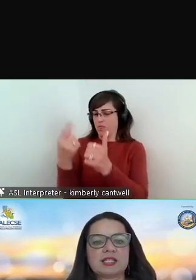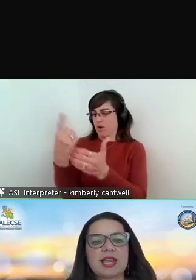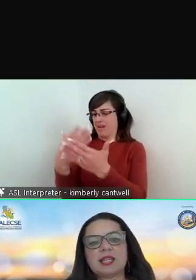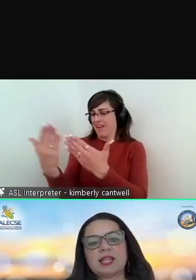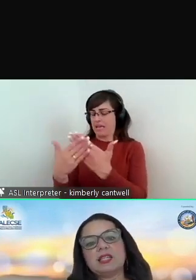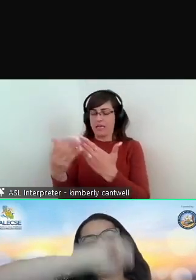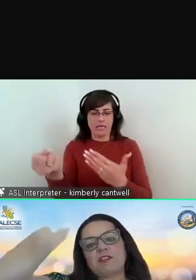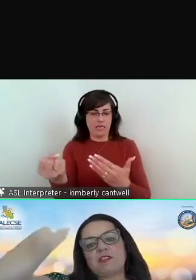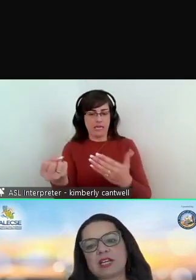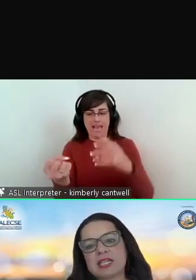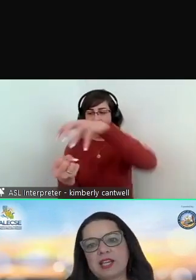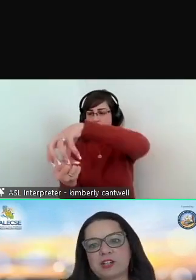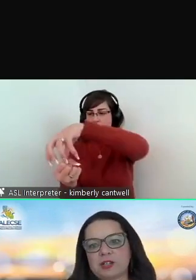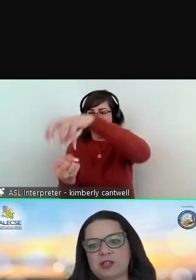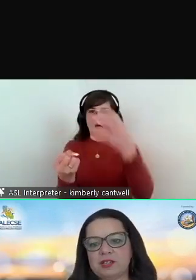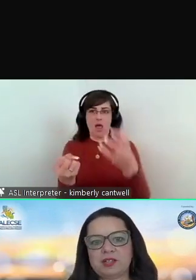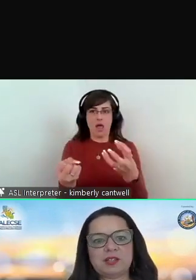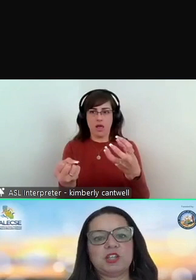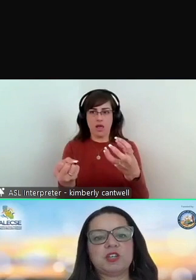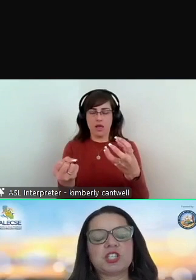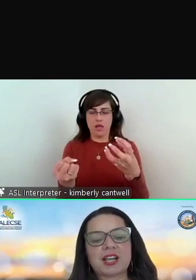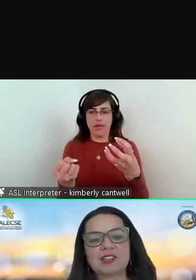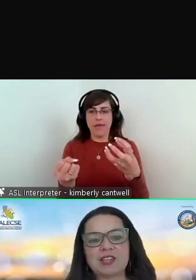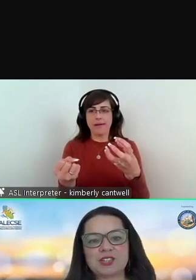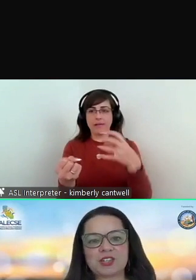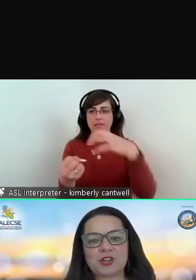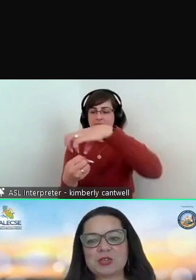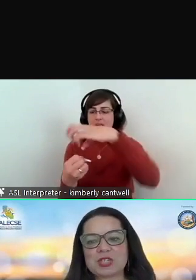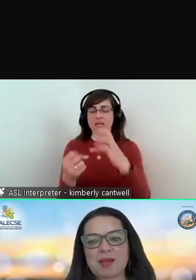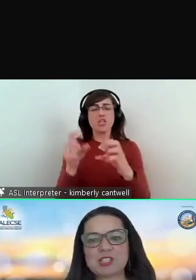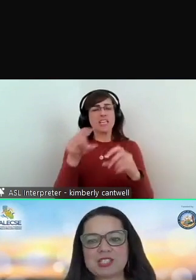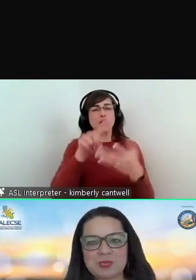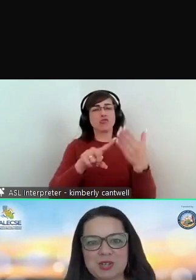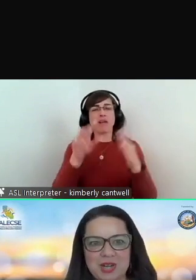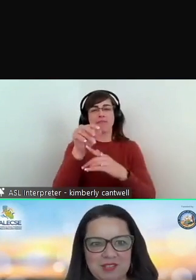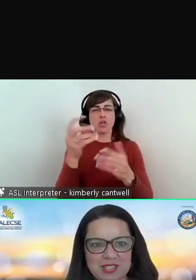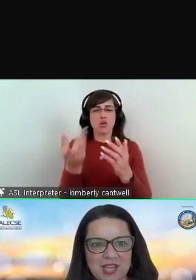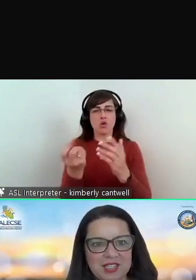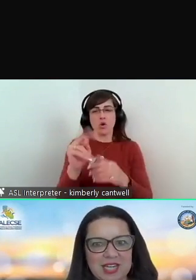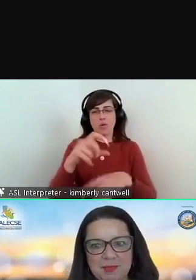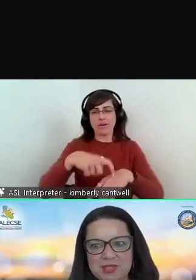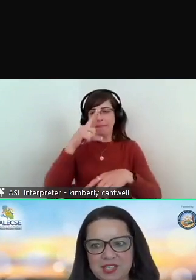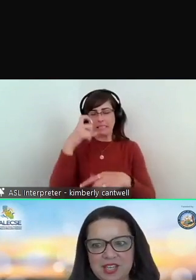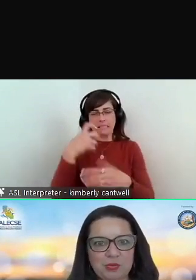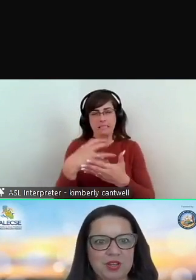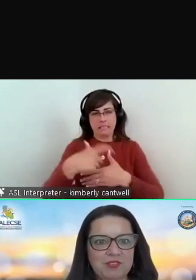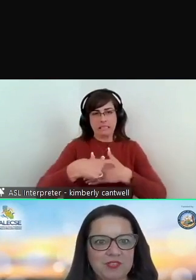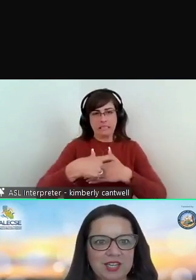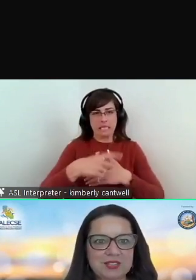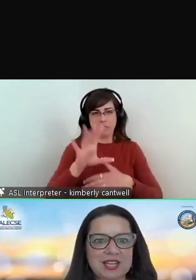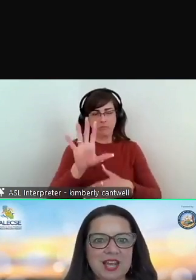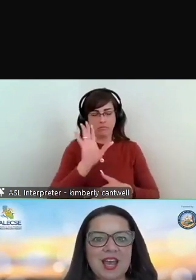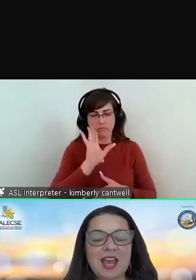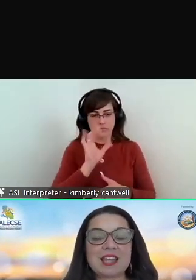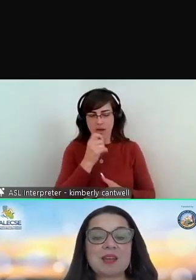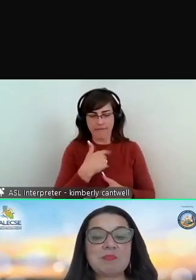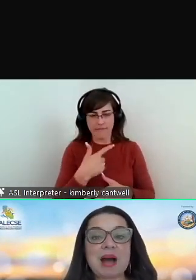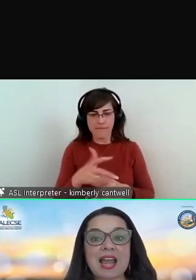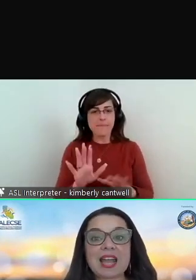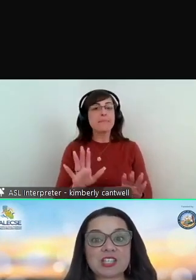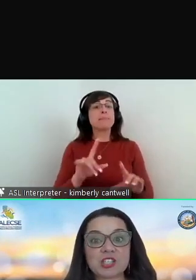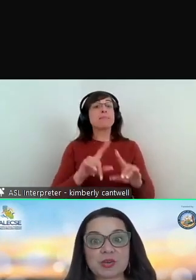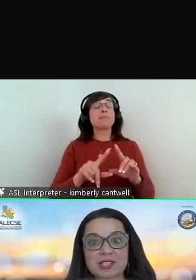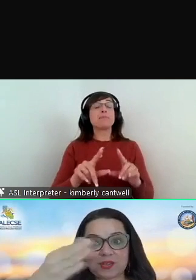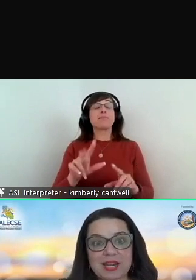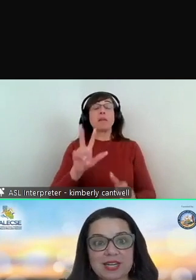and taking like a lid off a container. You can check out the videos on your own time, just because we don't have a ton of time to get through all the videos. And then